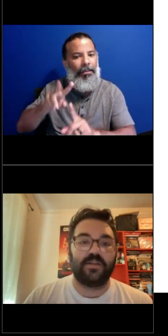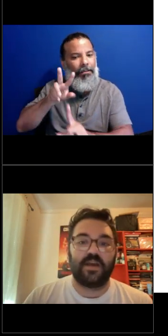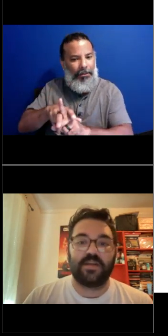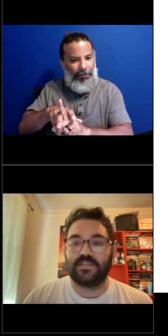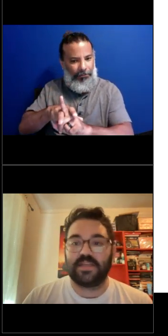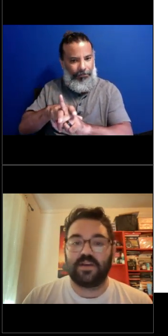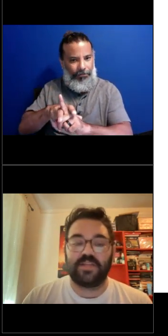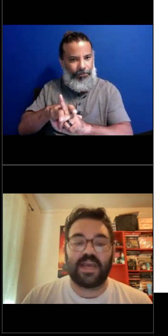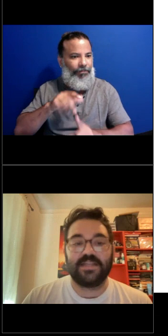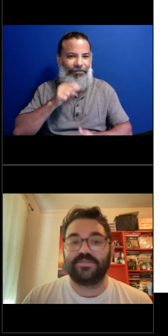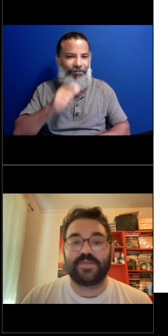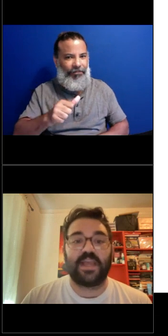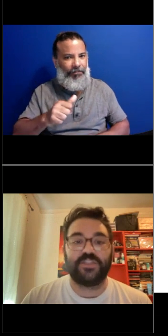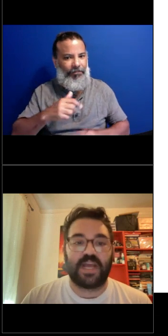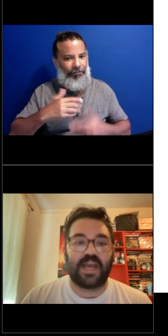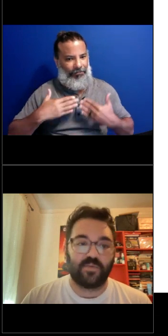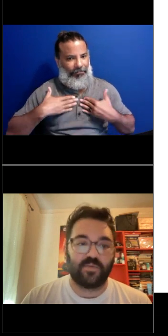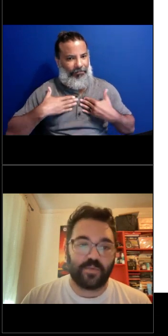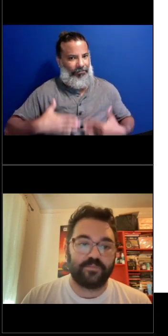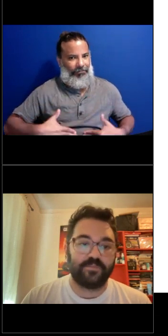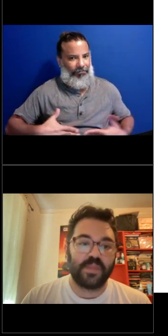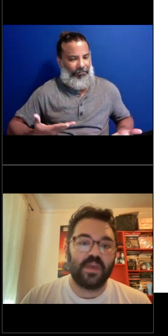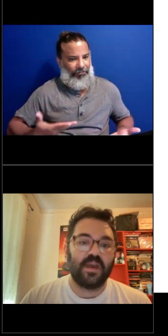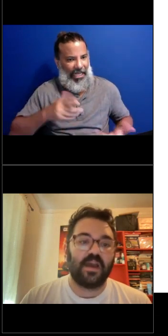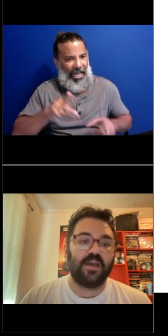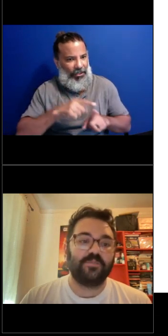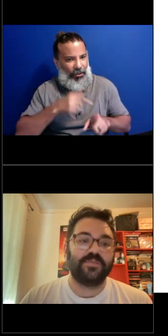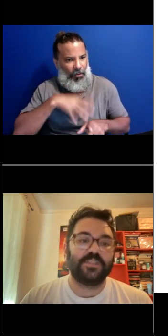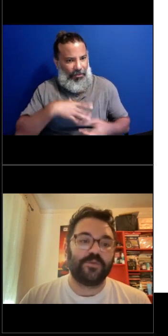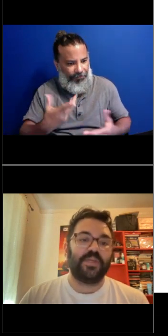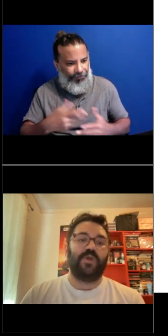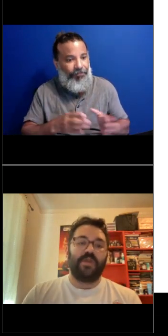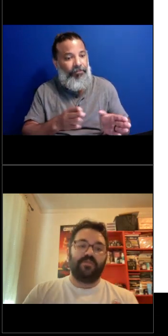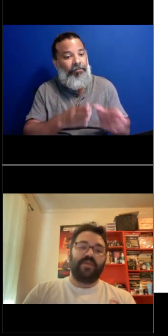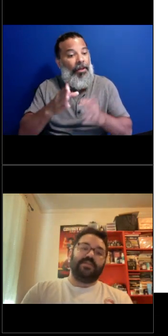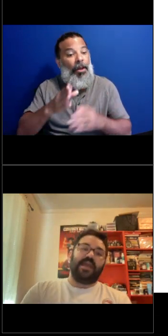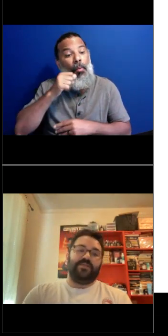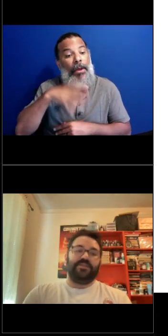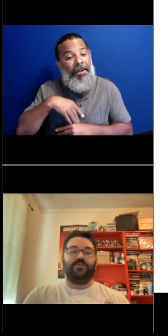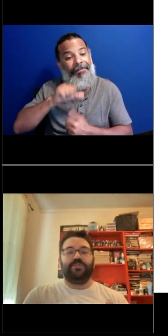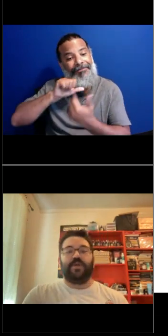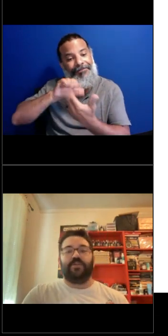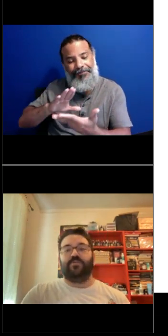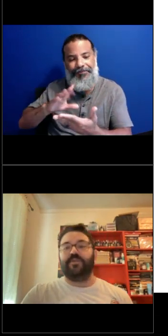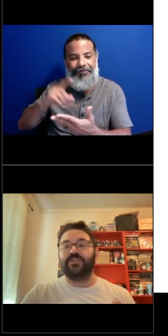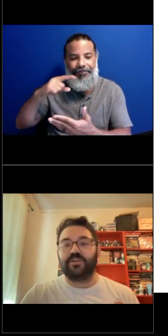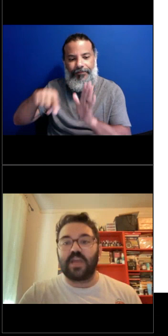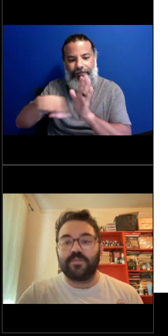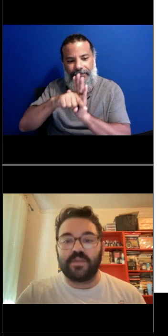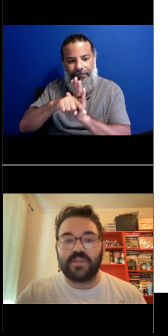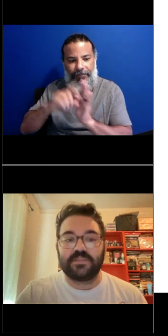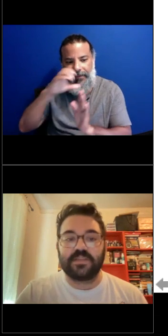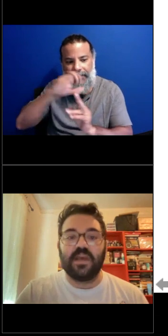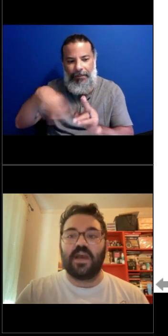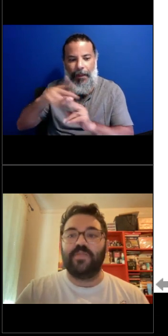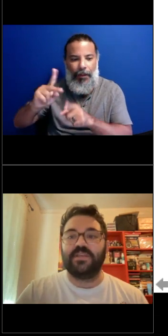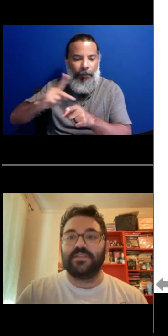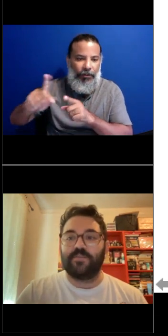not necessarily identification as a woman. Similarly, women face negative assumptions about their professional